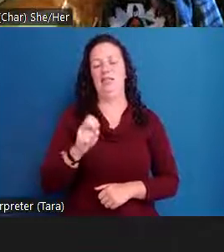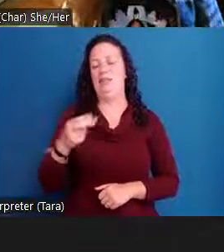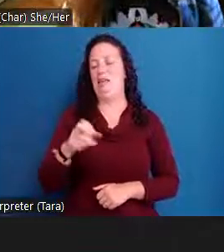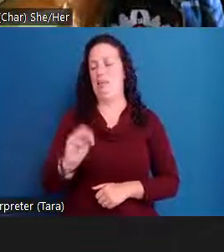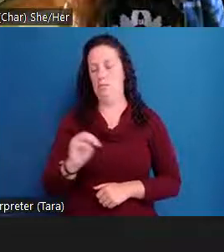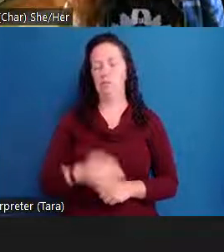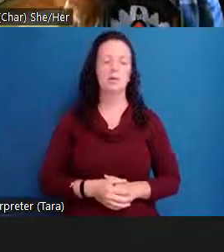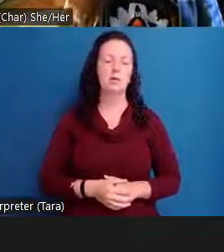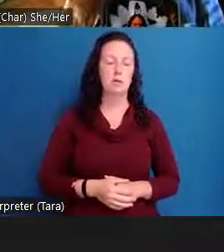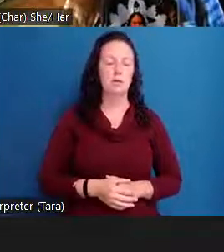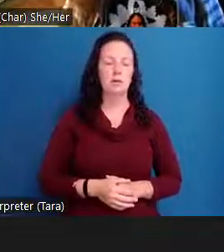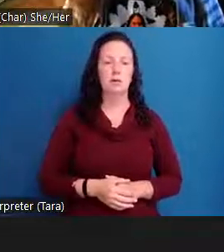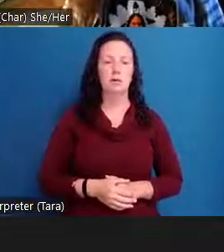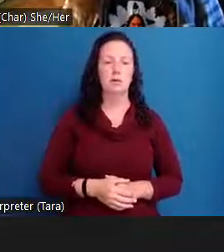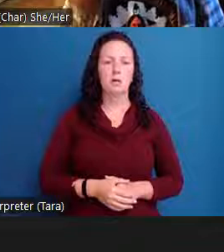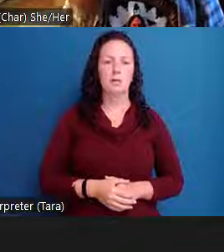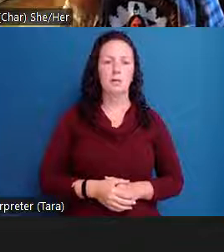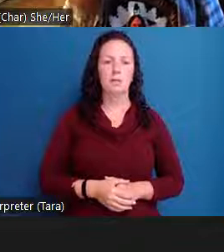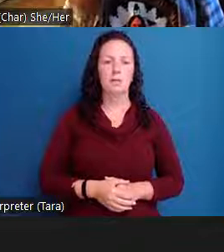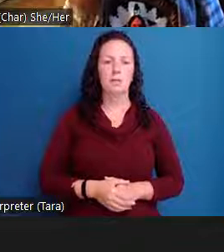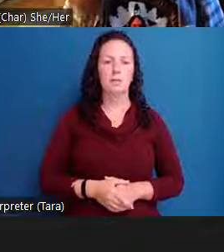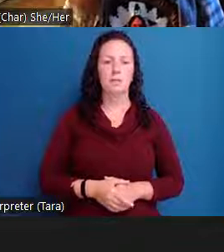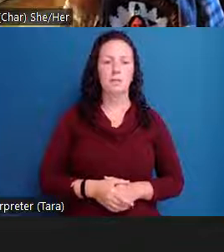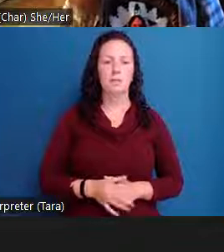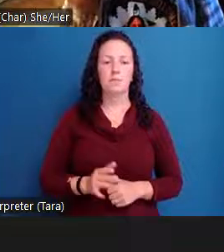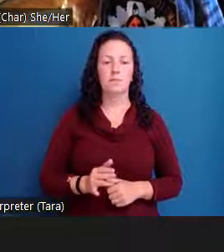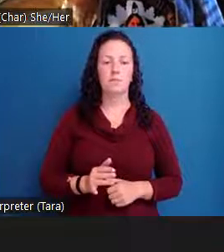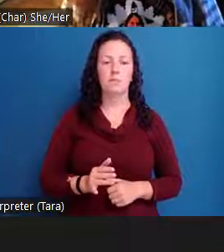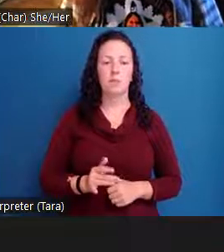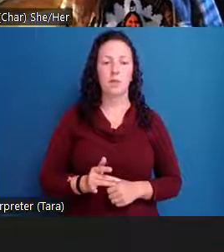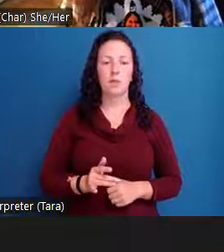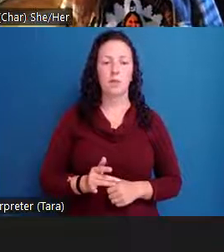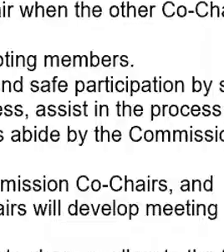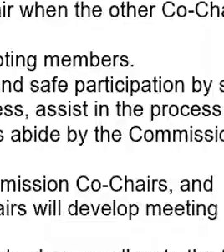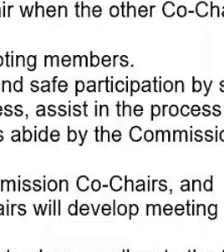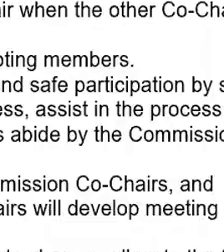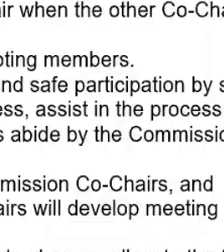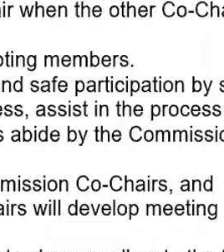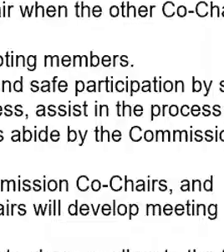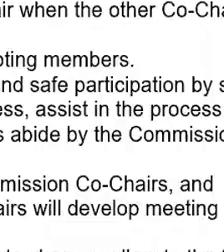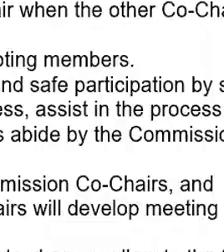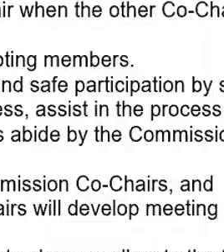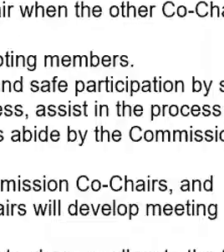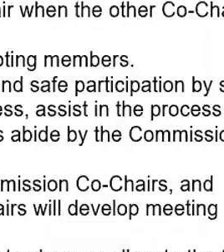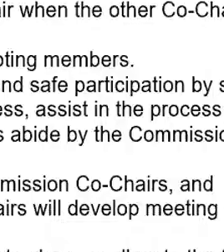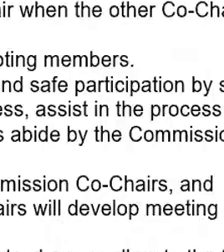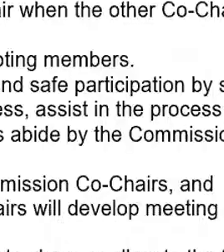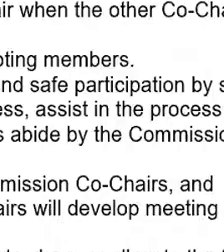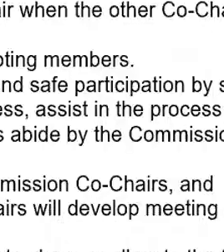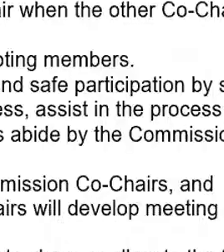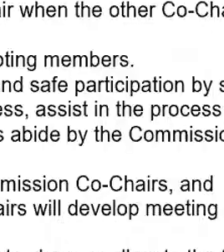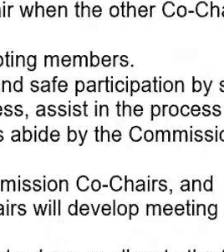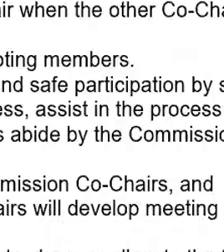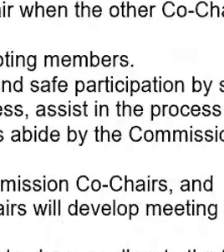It's the comment, the language itself explains why it's needed, because the bylaws give authority both